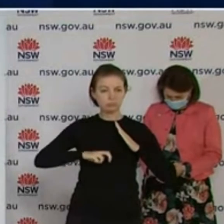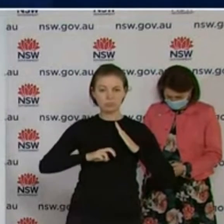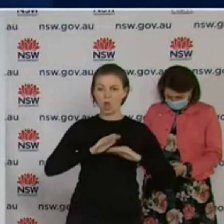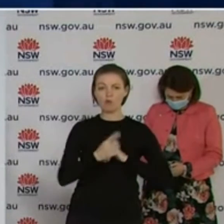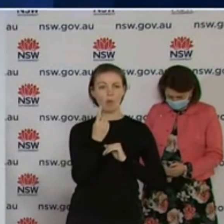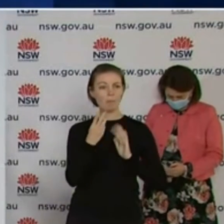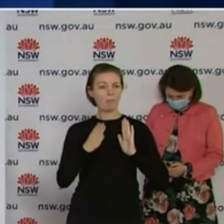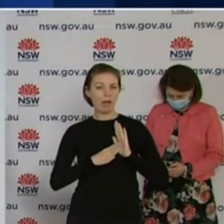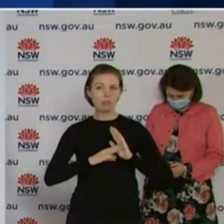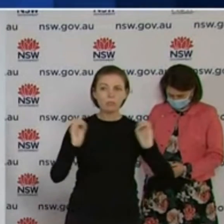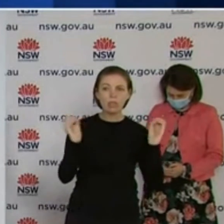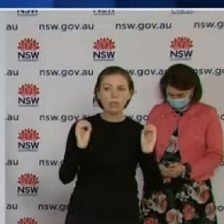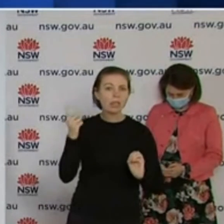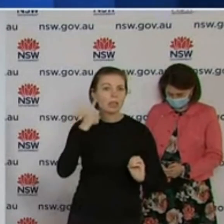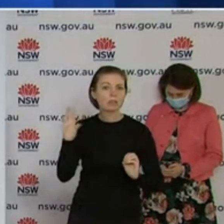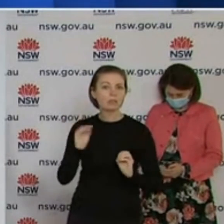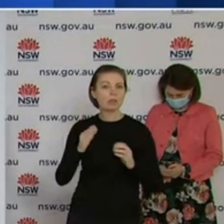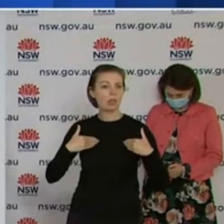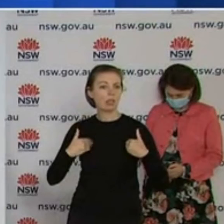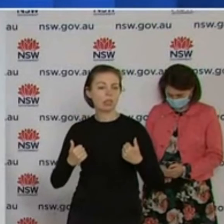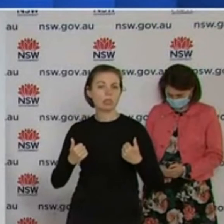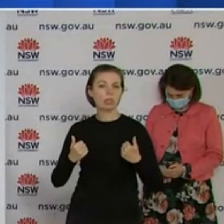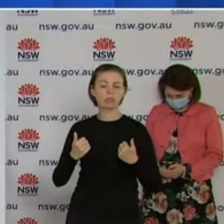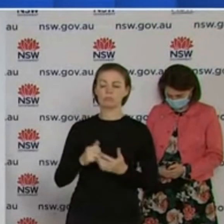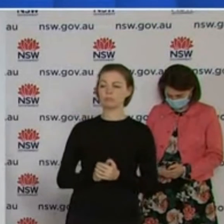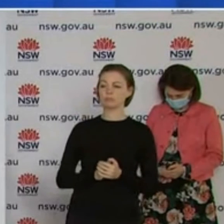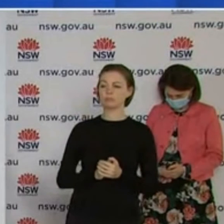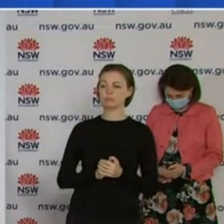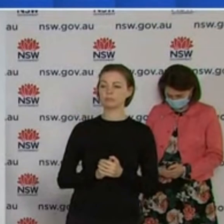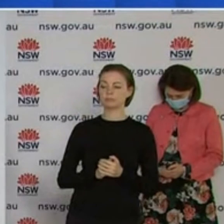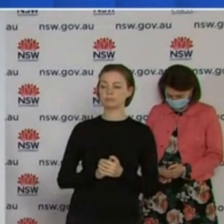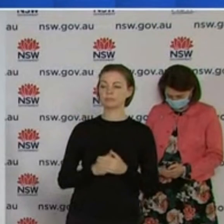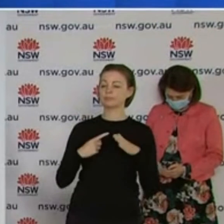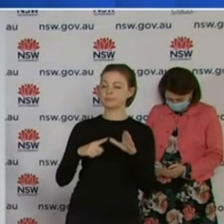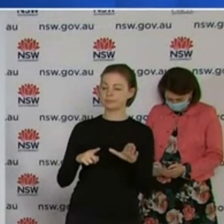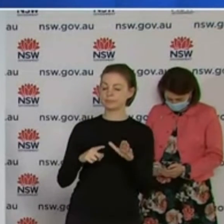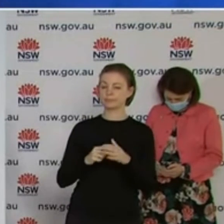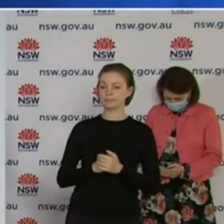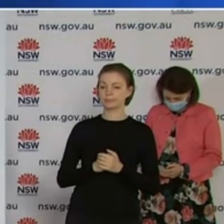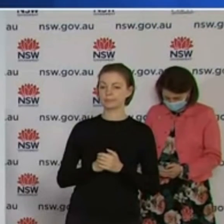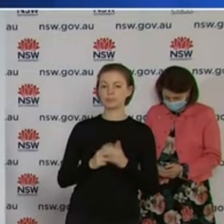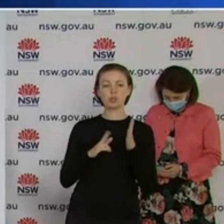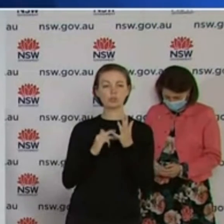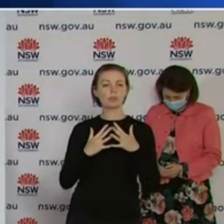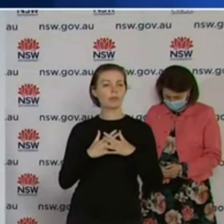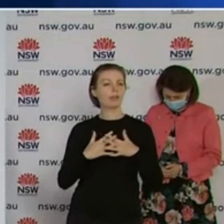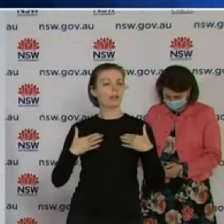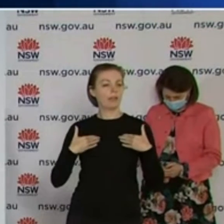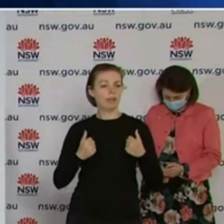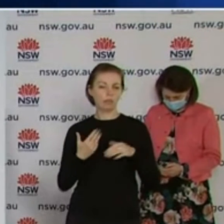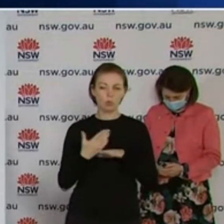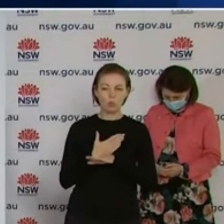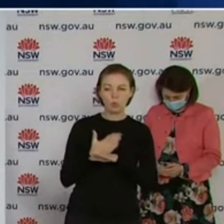with getting to all patients and contacts, and so we're working with police and clinicians